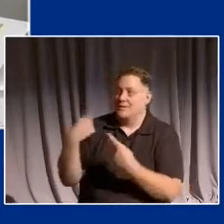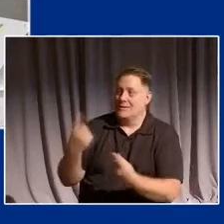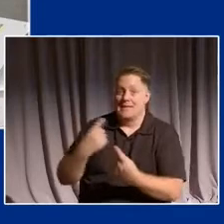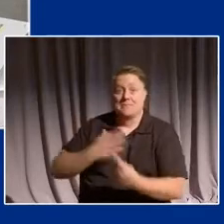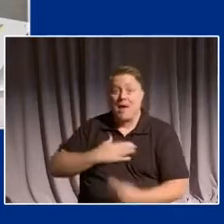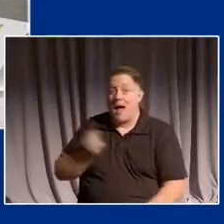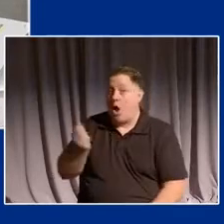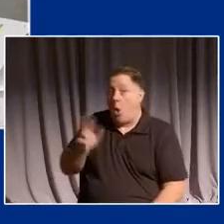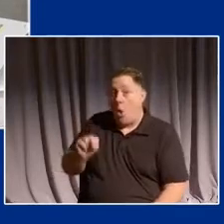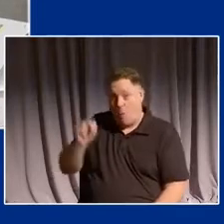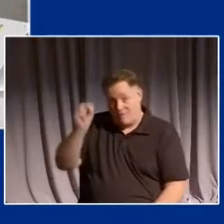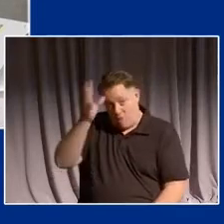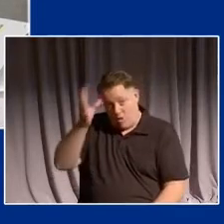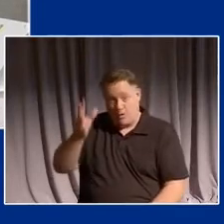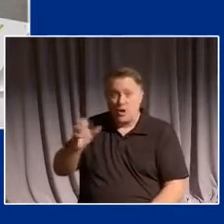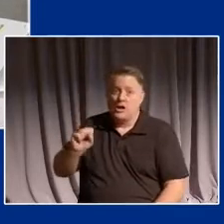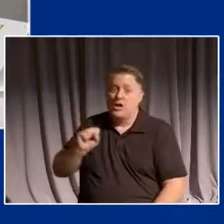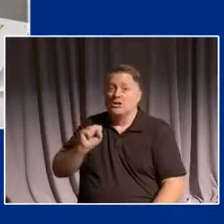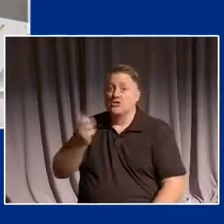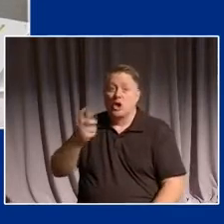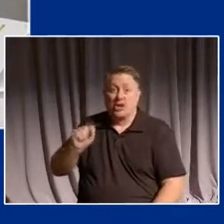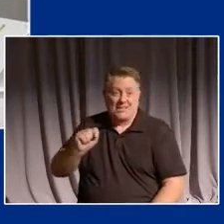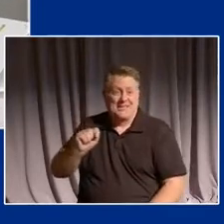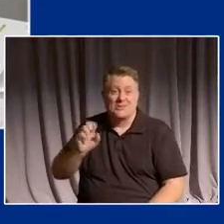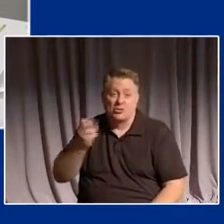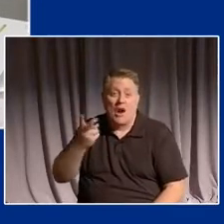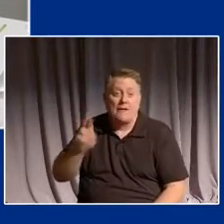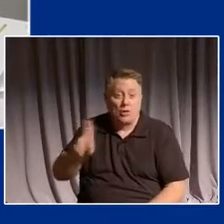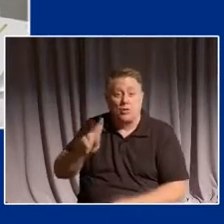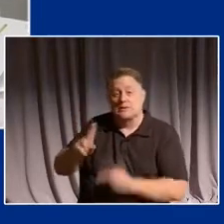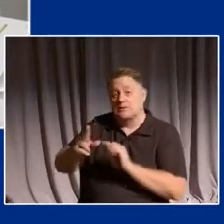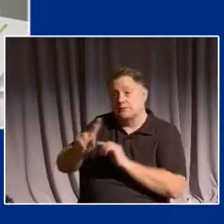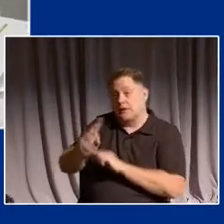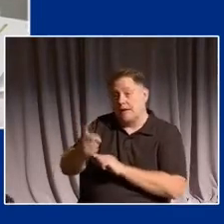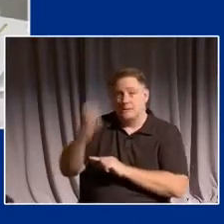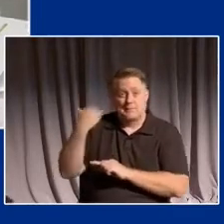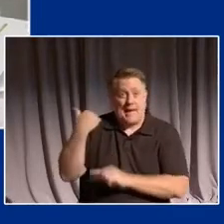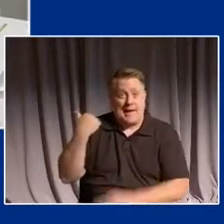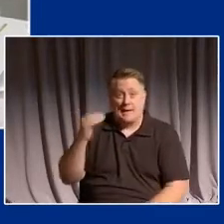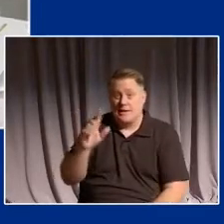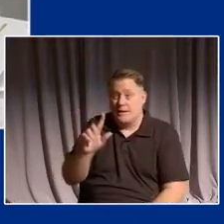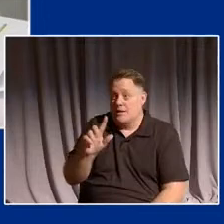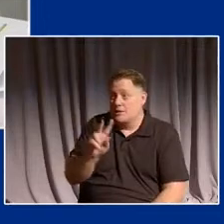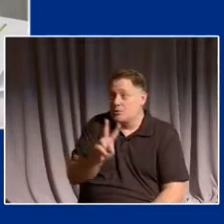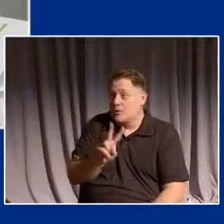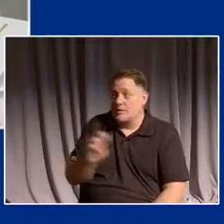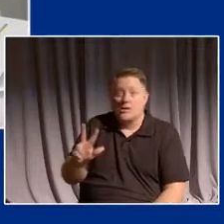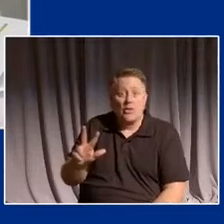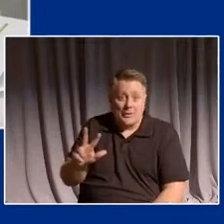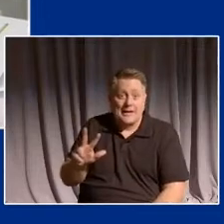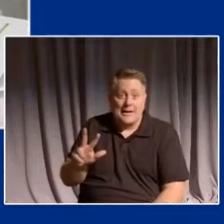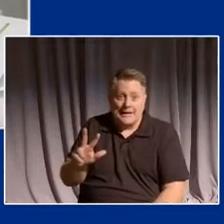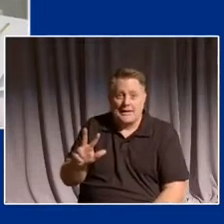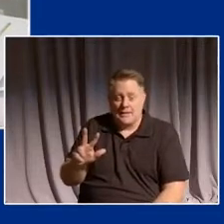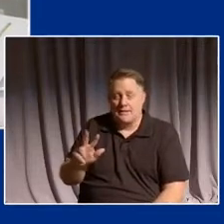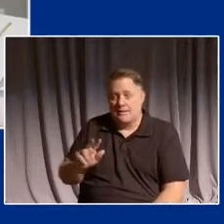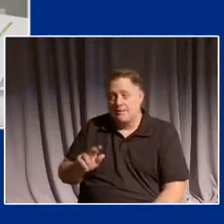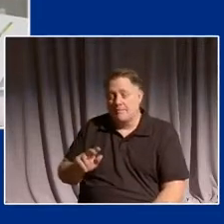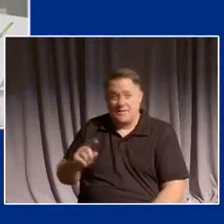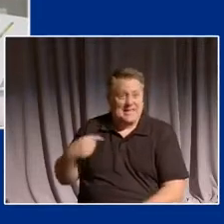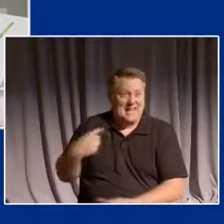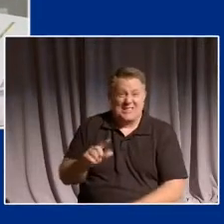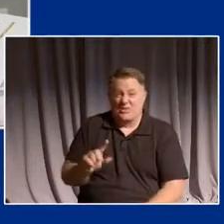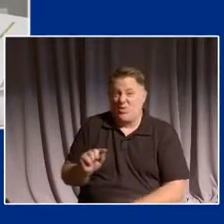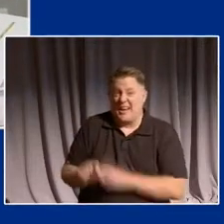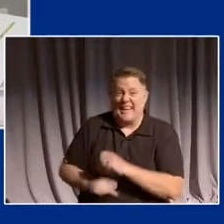my own father, Sergeant Shriver, was diagnosed with Alzheimer's back in 2003. And for the really last